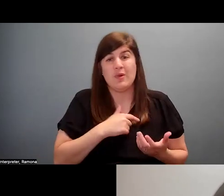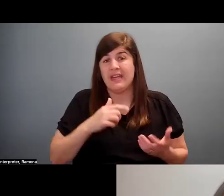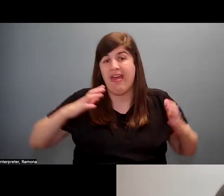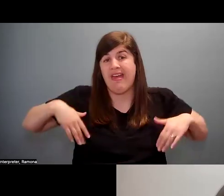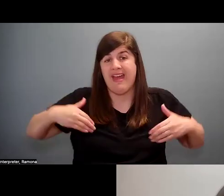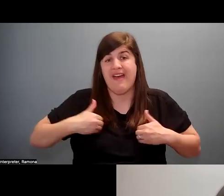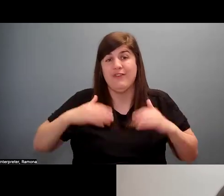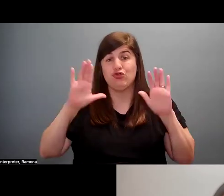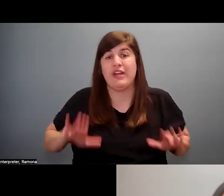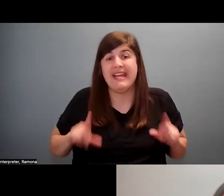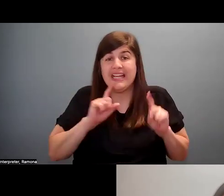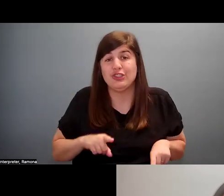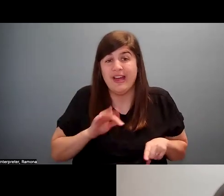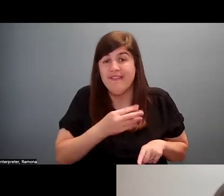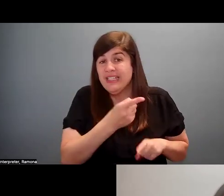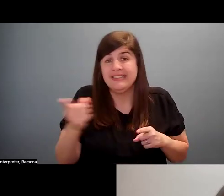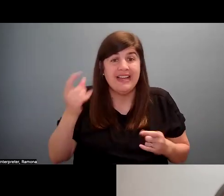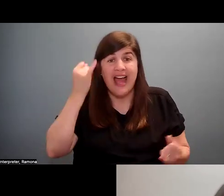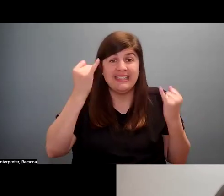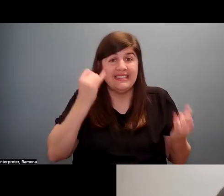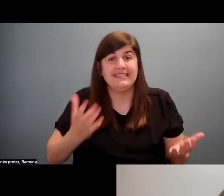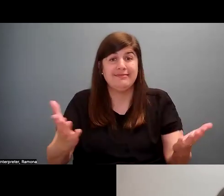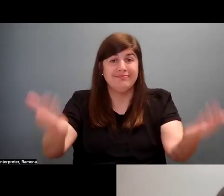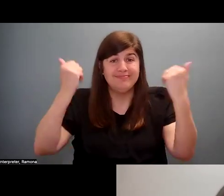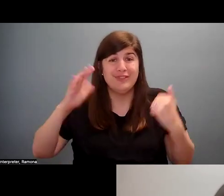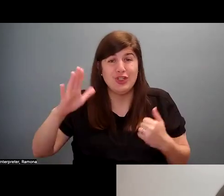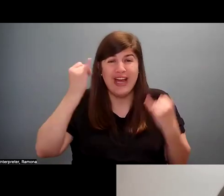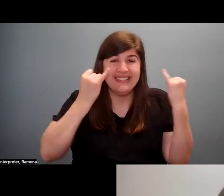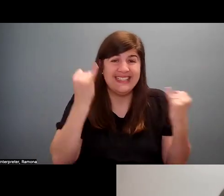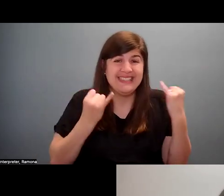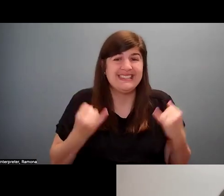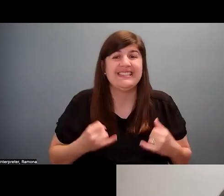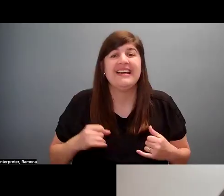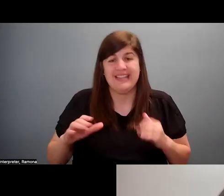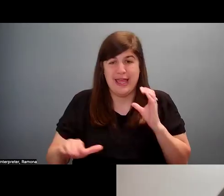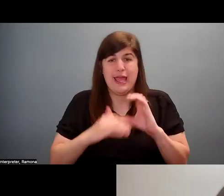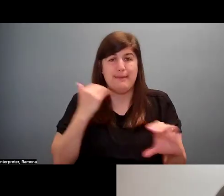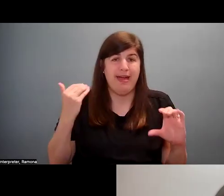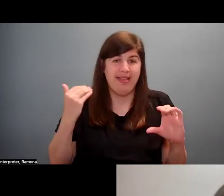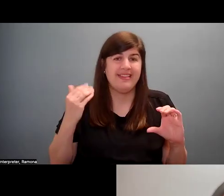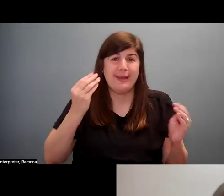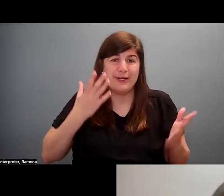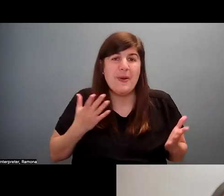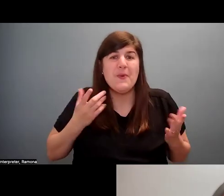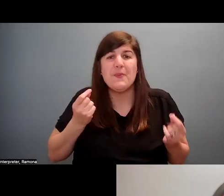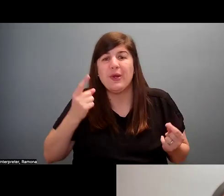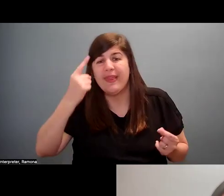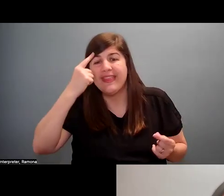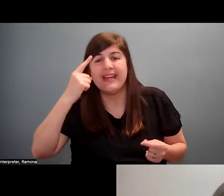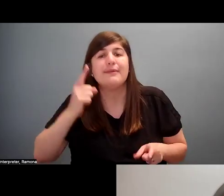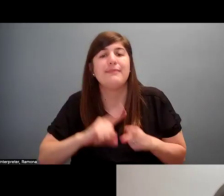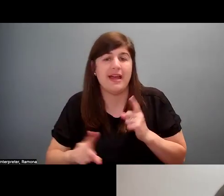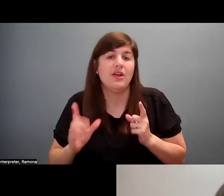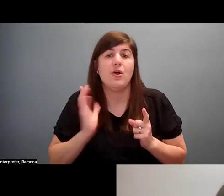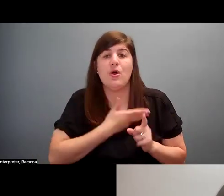yet. And Hmm. if there's any ideas out there, I welcome them. Please find my email and let me know what you think. But